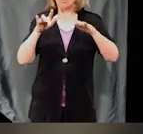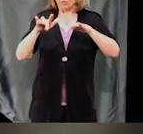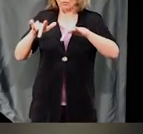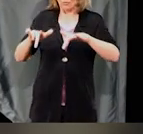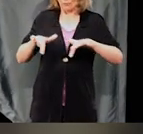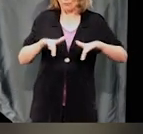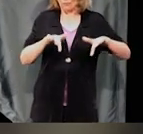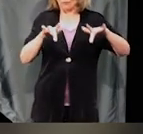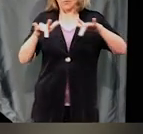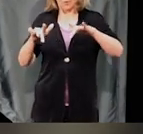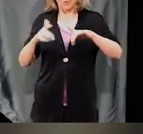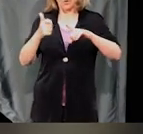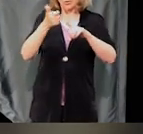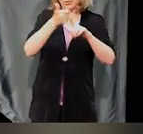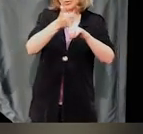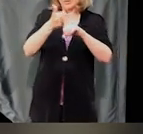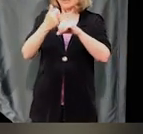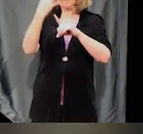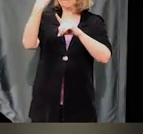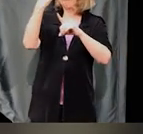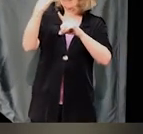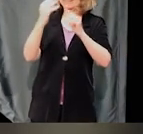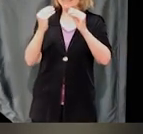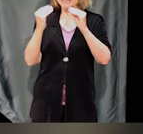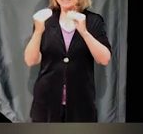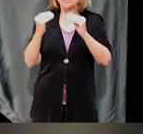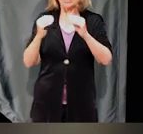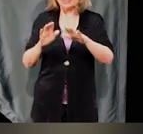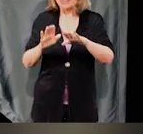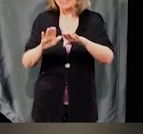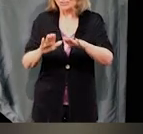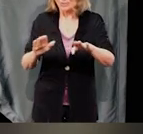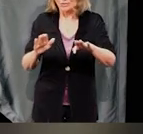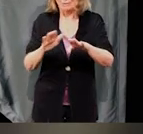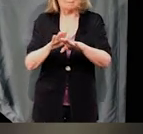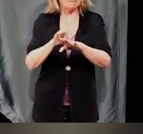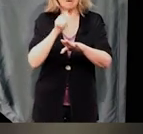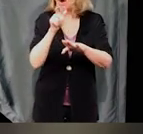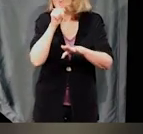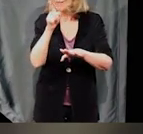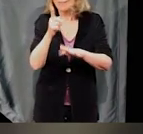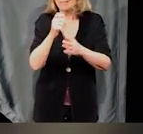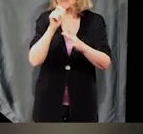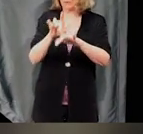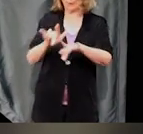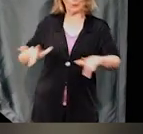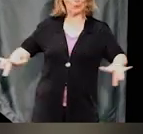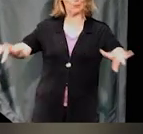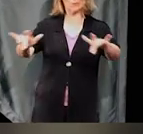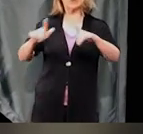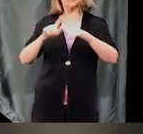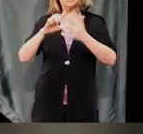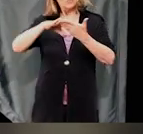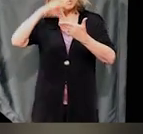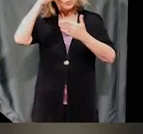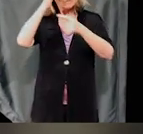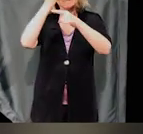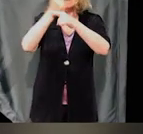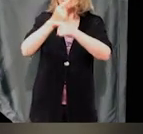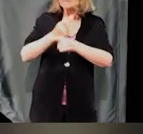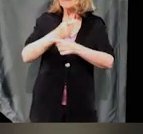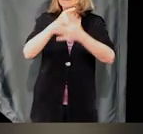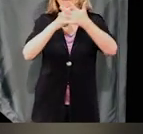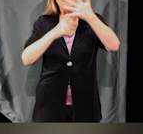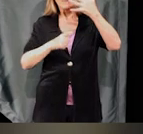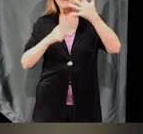to pretend children. You learned how to manage going to school, working from home, or navigating unemployment. You figured out how to have all the